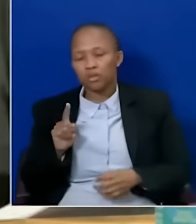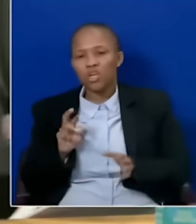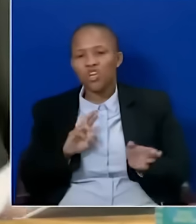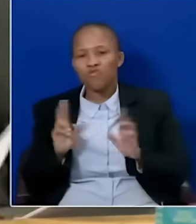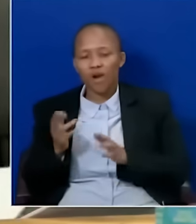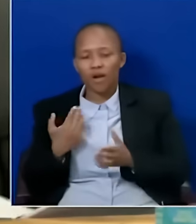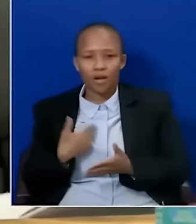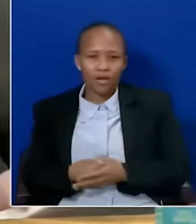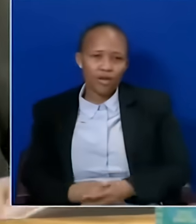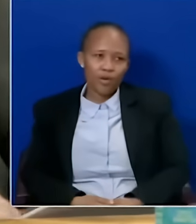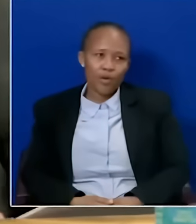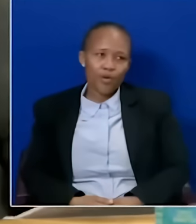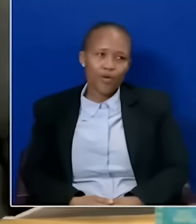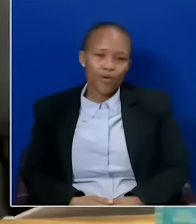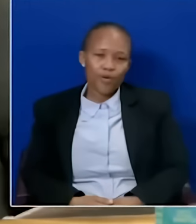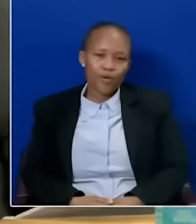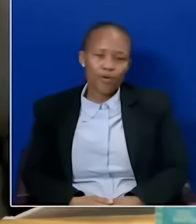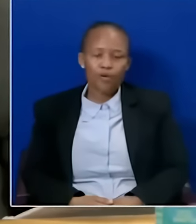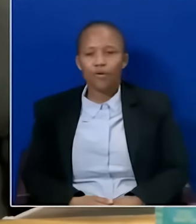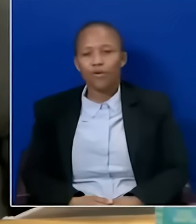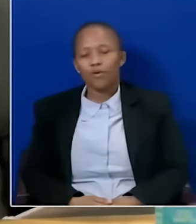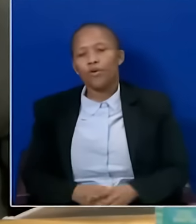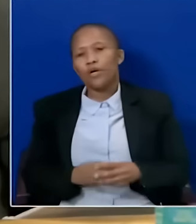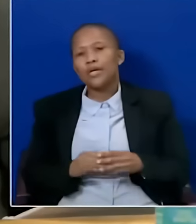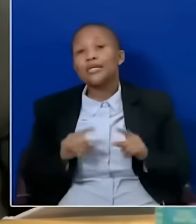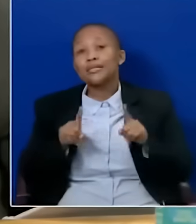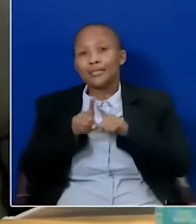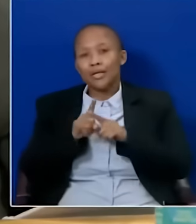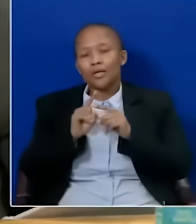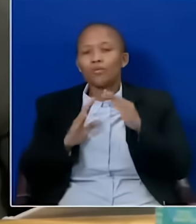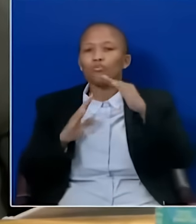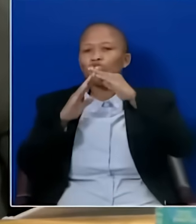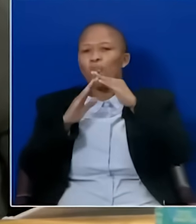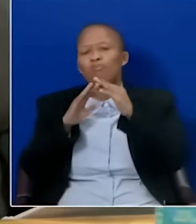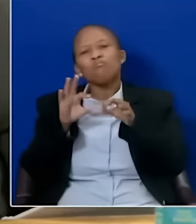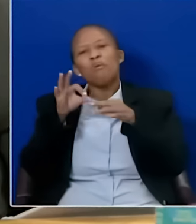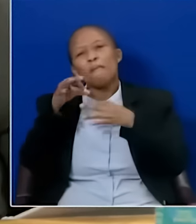We can also refer to the case at the top of page 24.